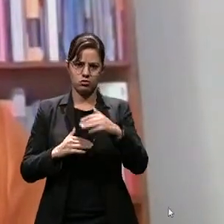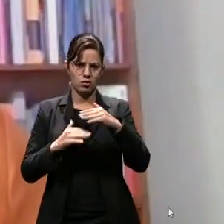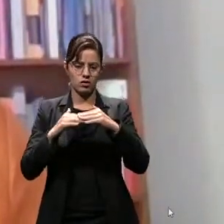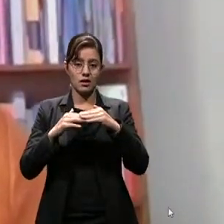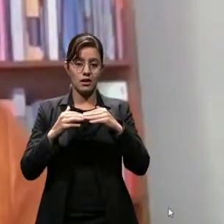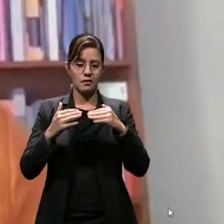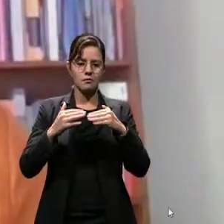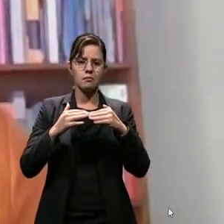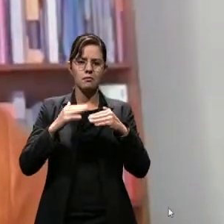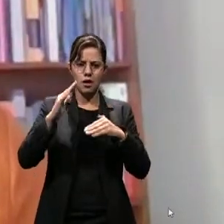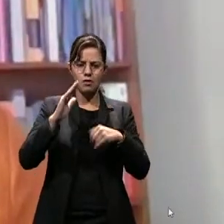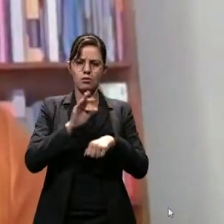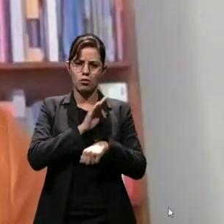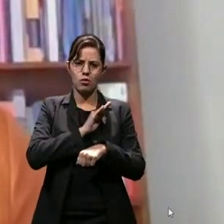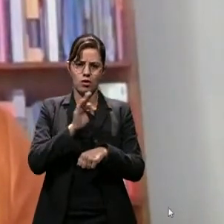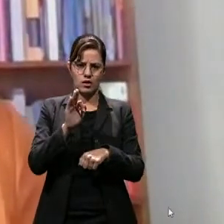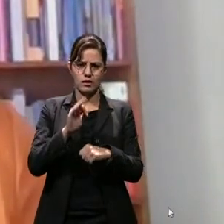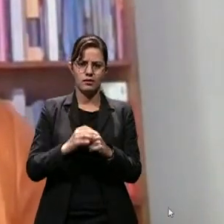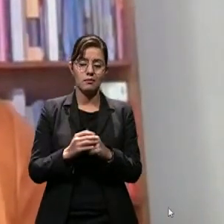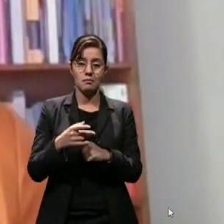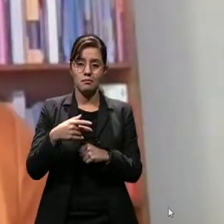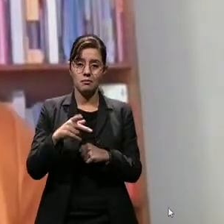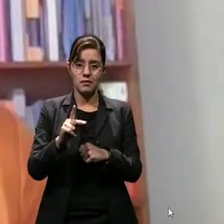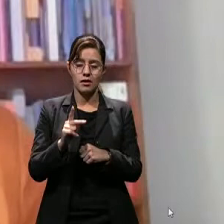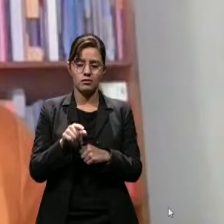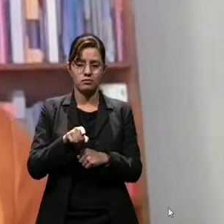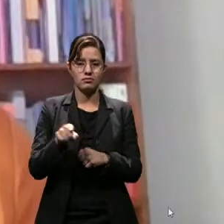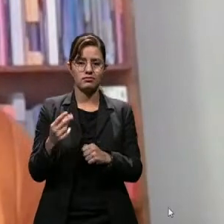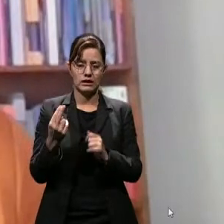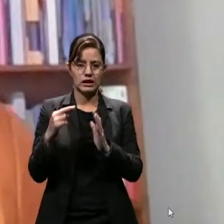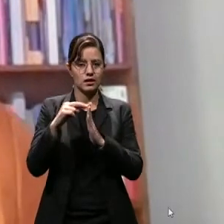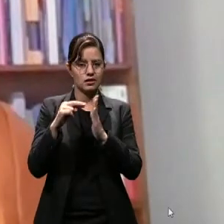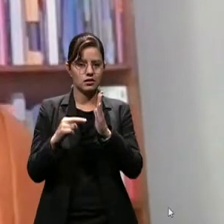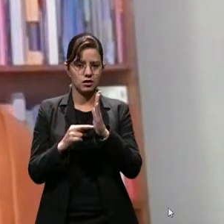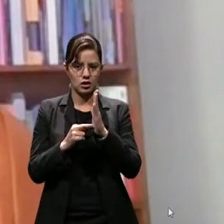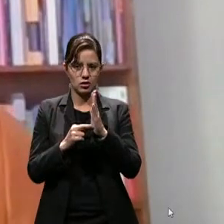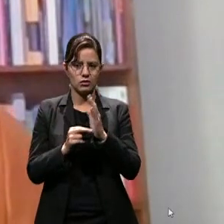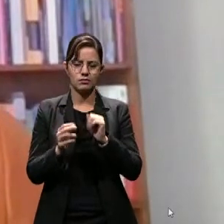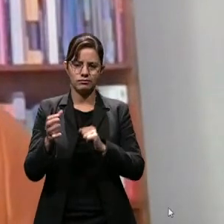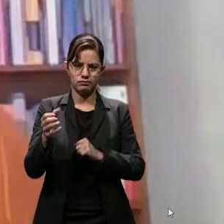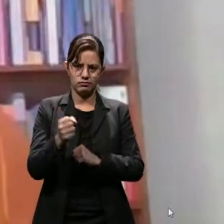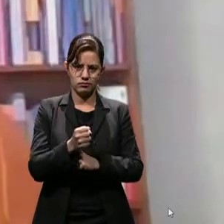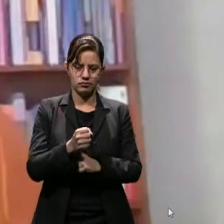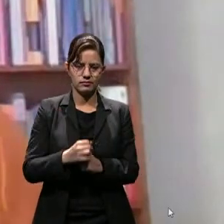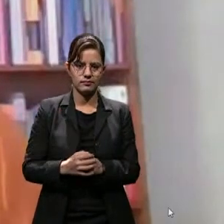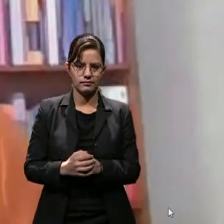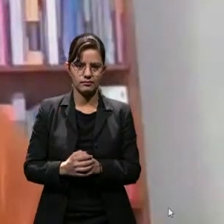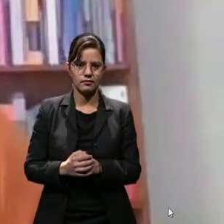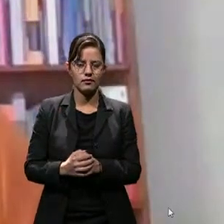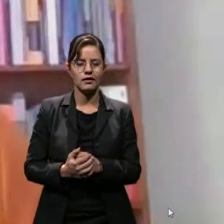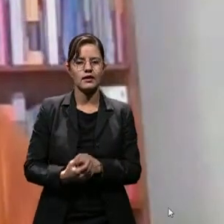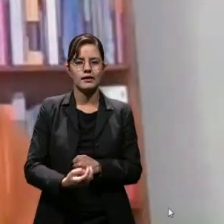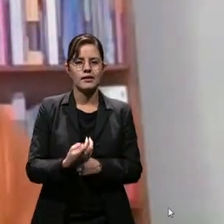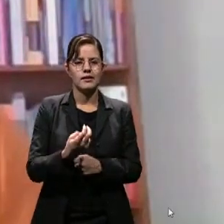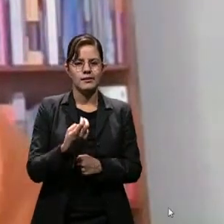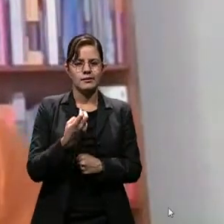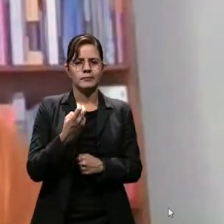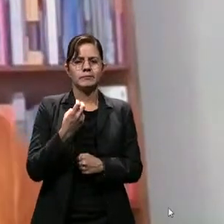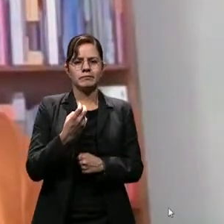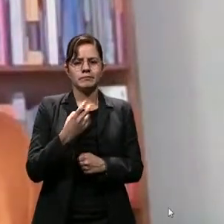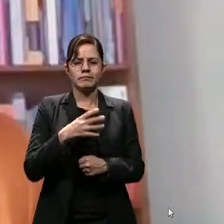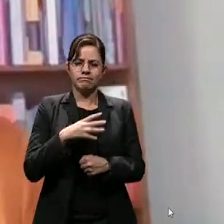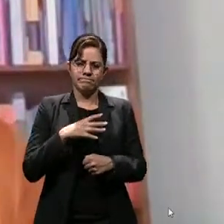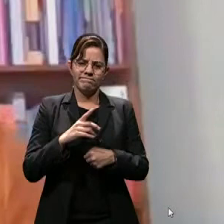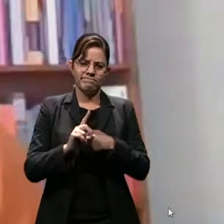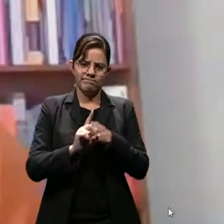like a condition that they had to meet. And in the face of these